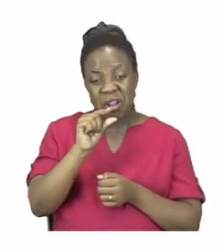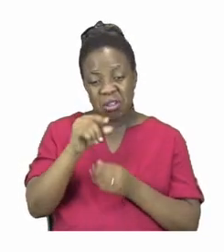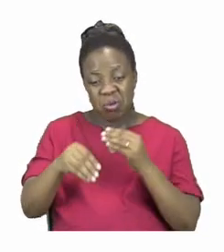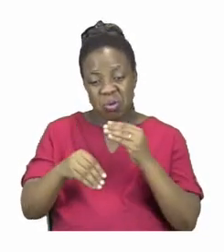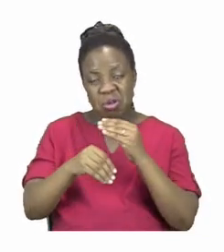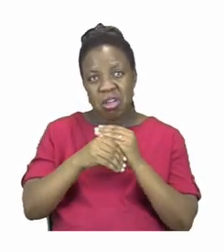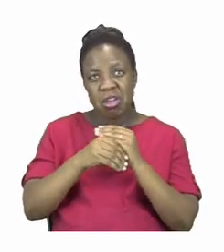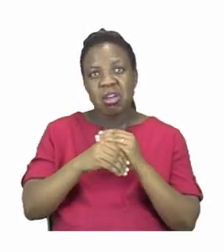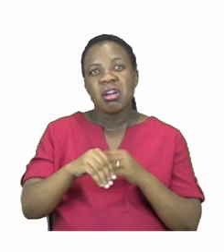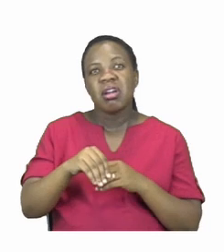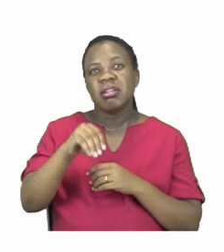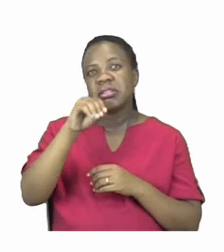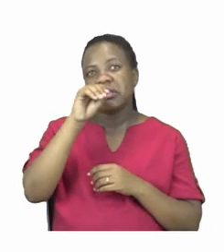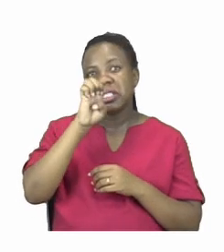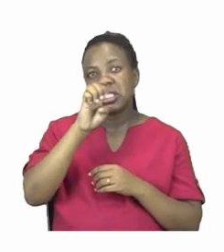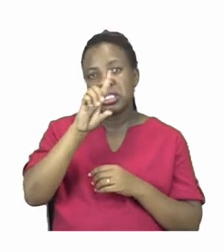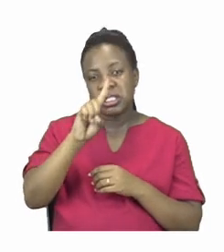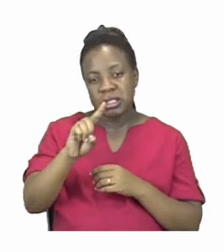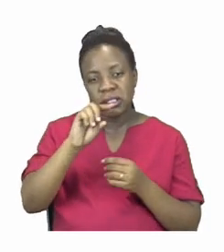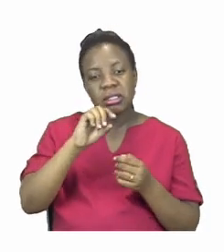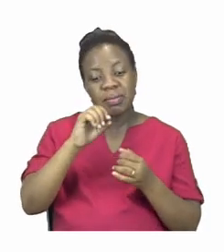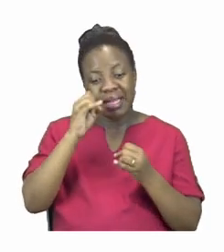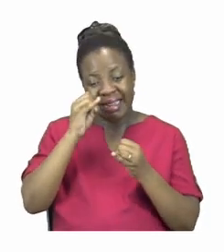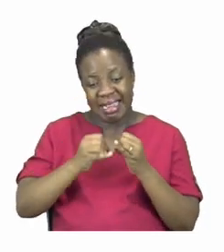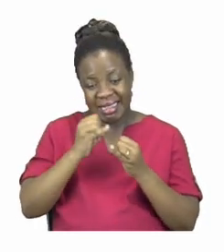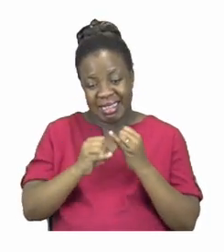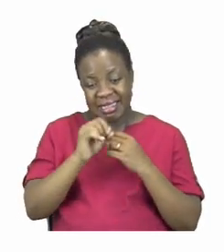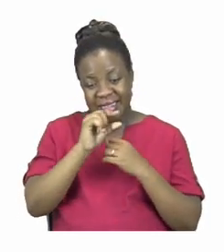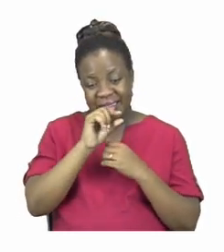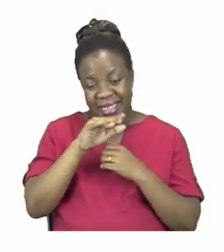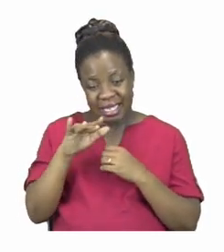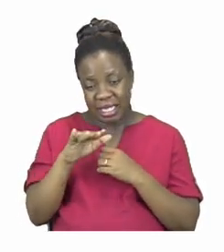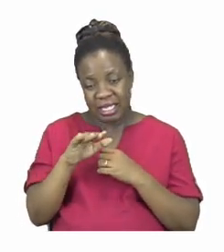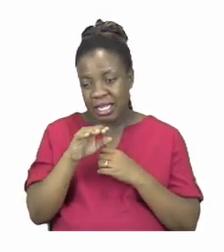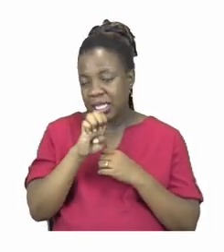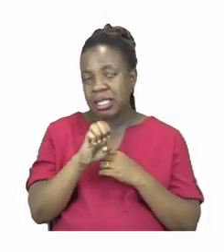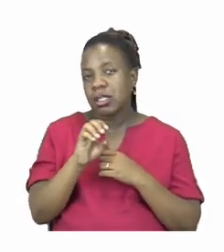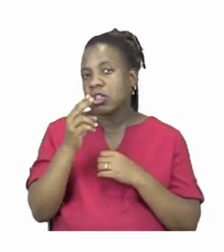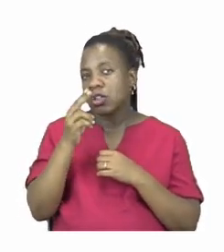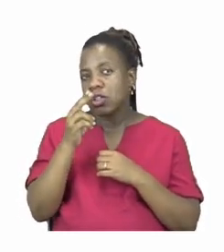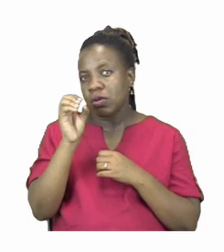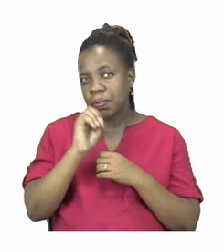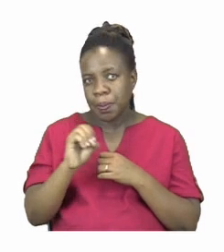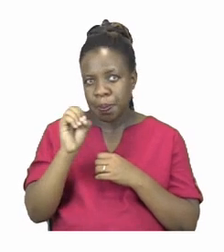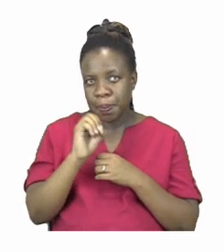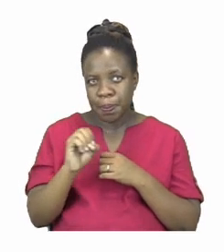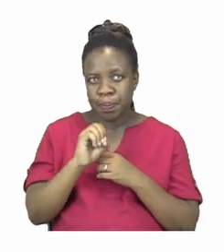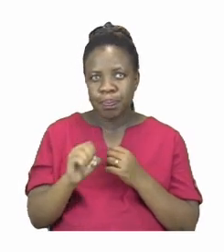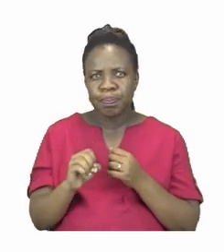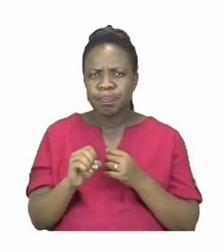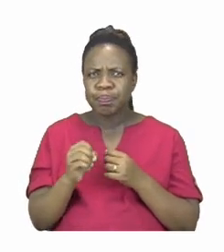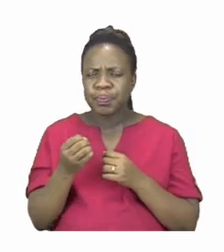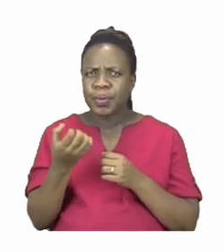hope has a e at the end. And what do? Well, instead of adding another